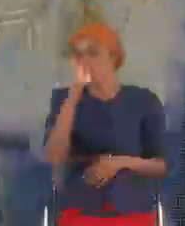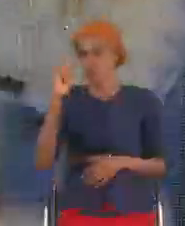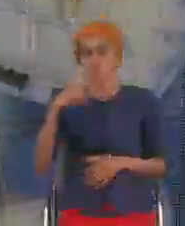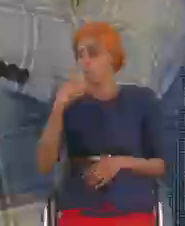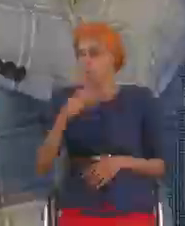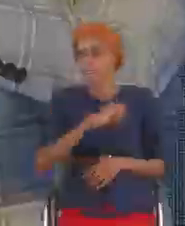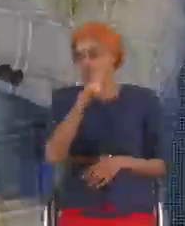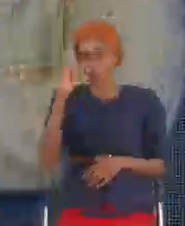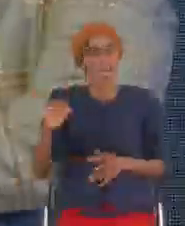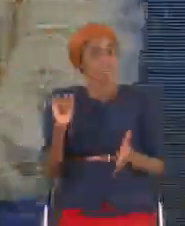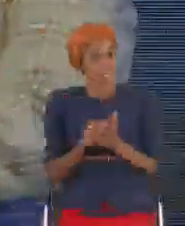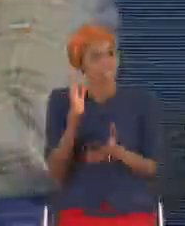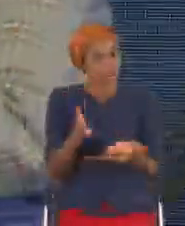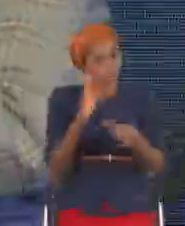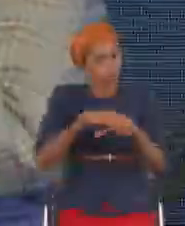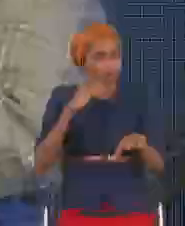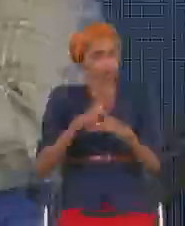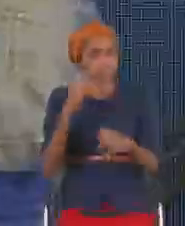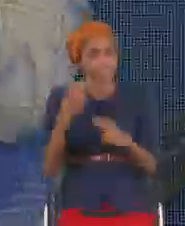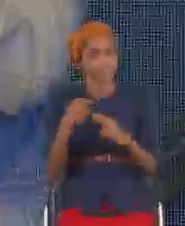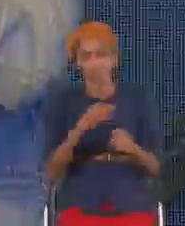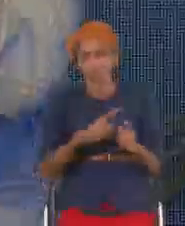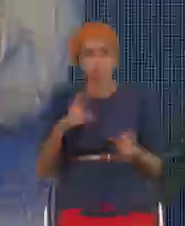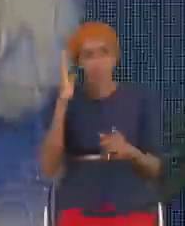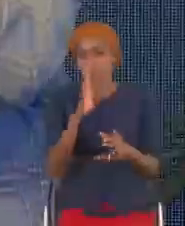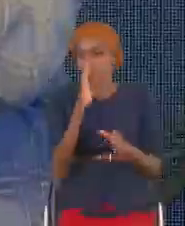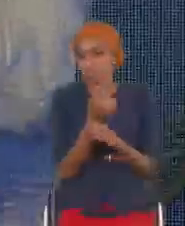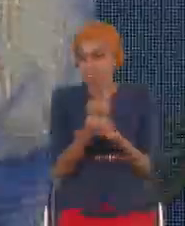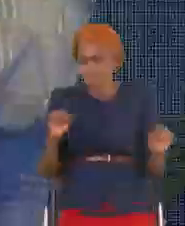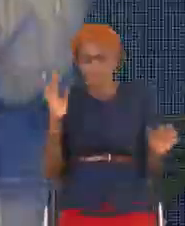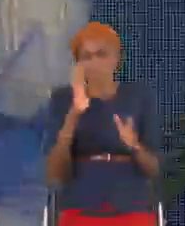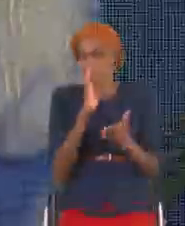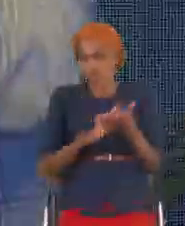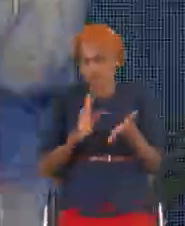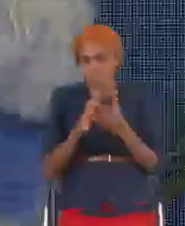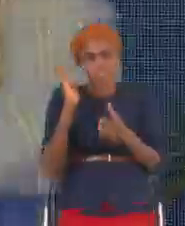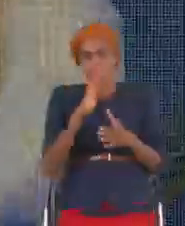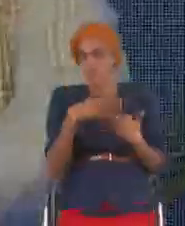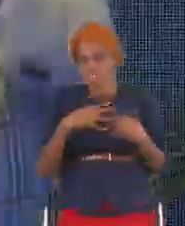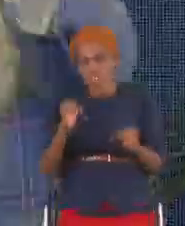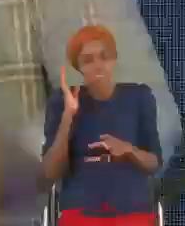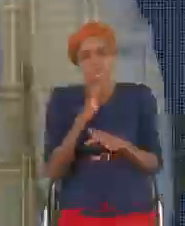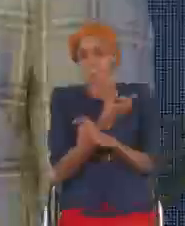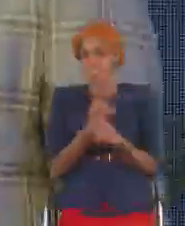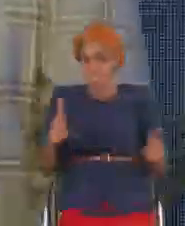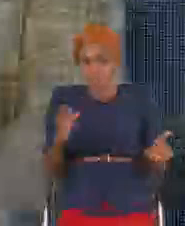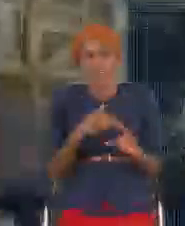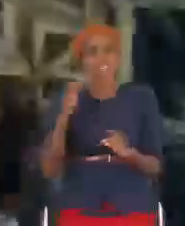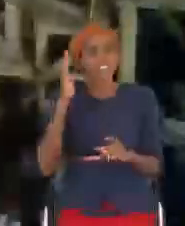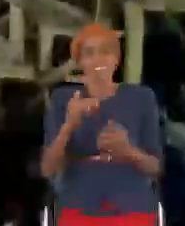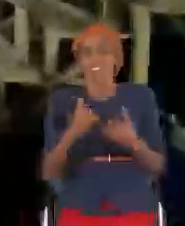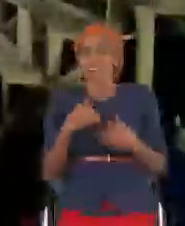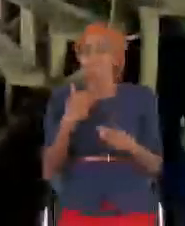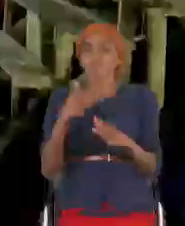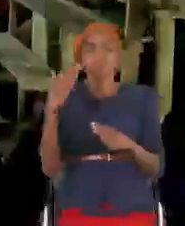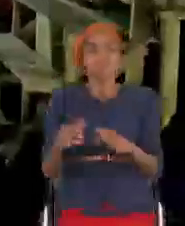whosoever shall call on the name of the Lord shall be saved, shall be forgiven, shall be healed, shall be delivered, and shall have total